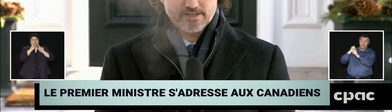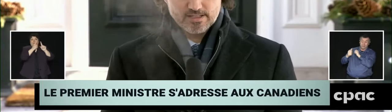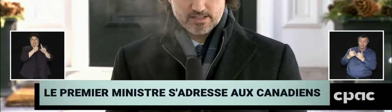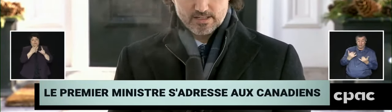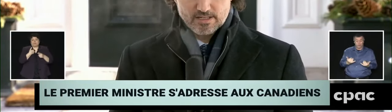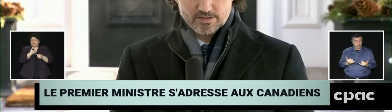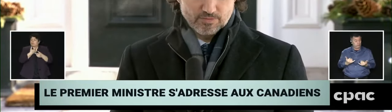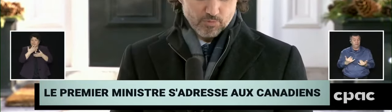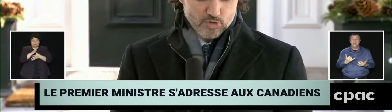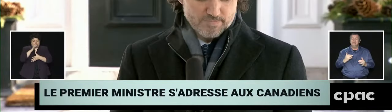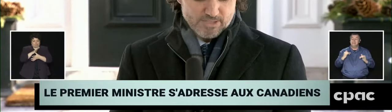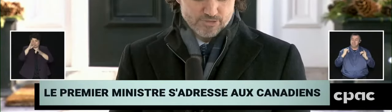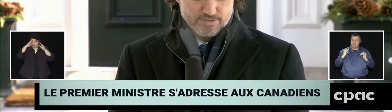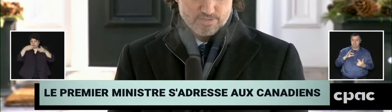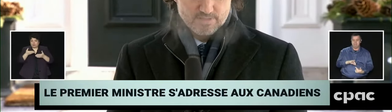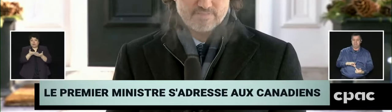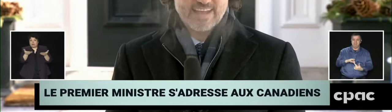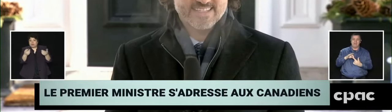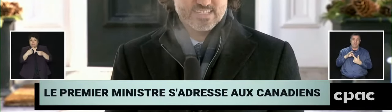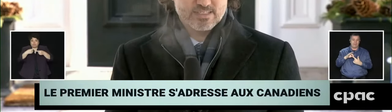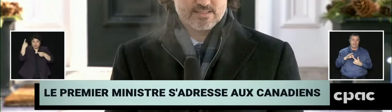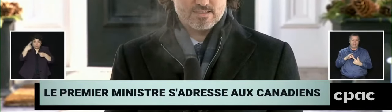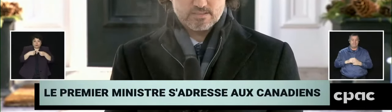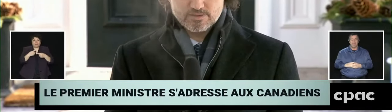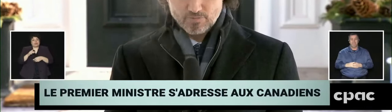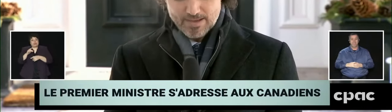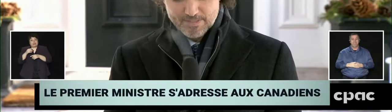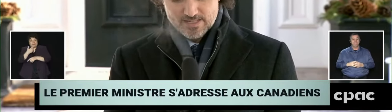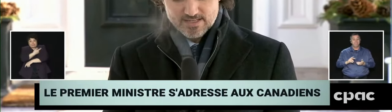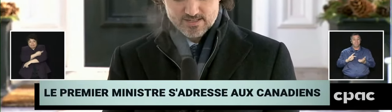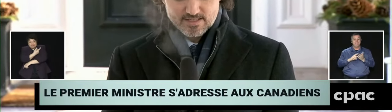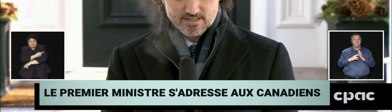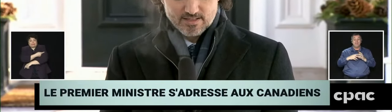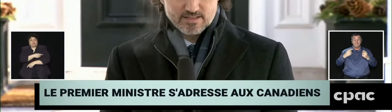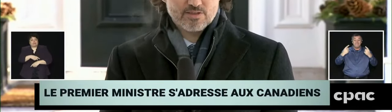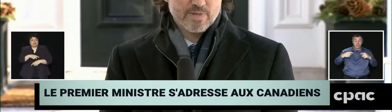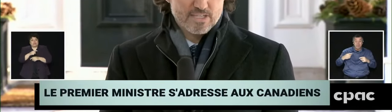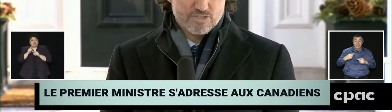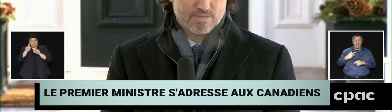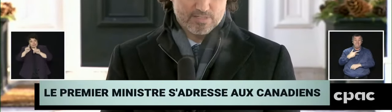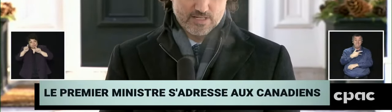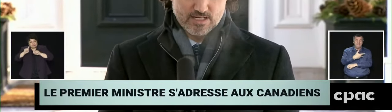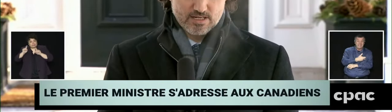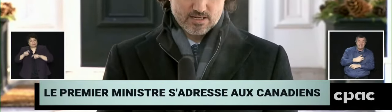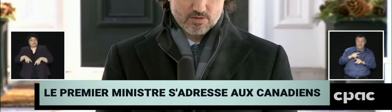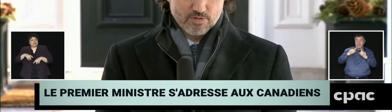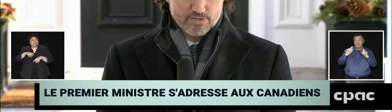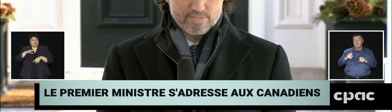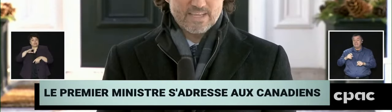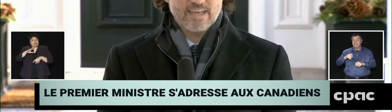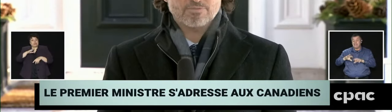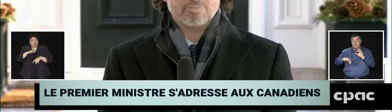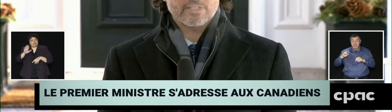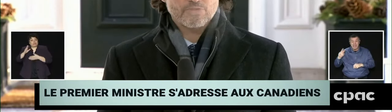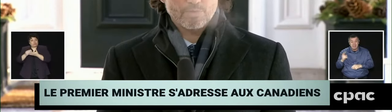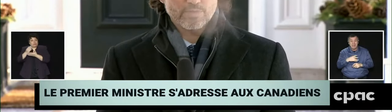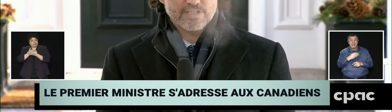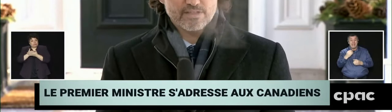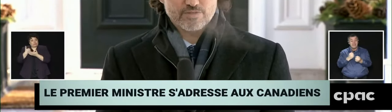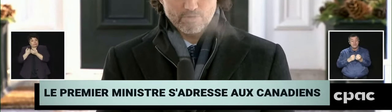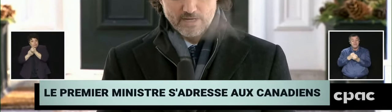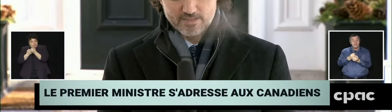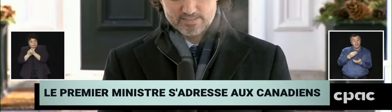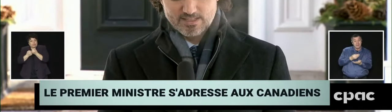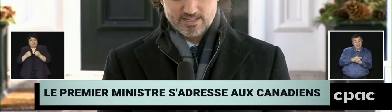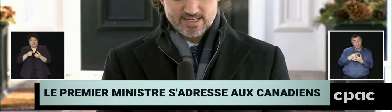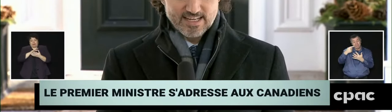on. From border measures to vaccines to rapid testing to the wage subsidy, we're using every tool in